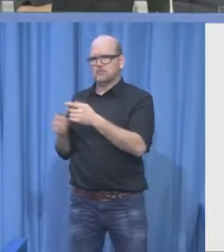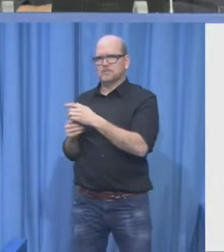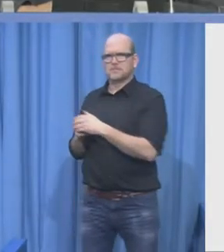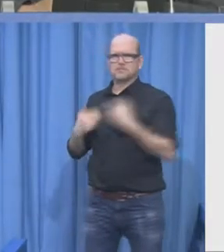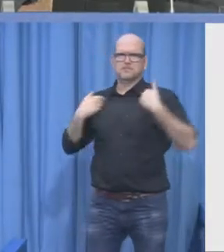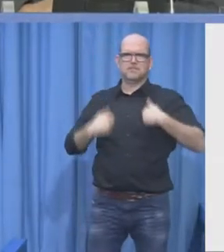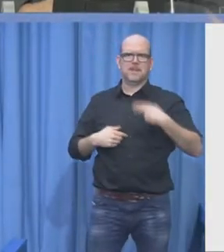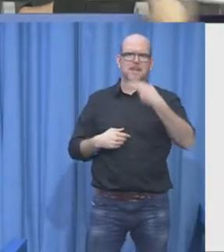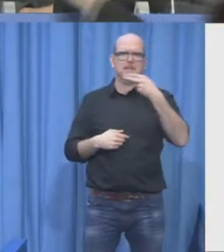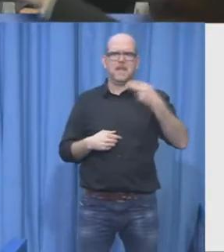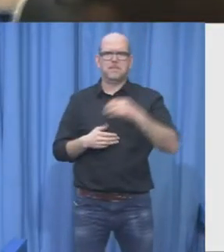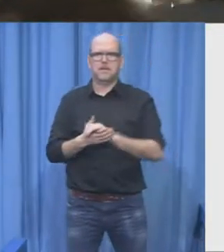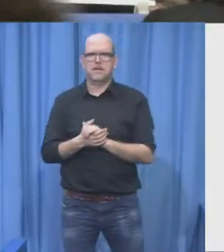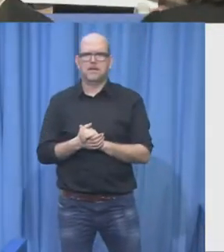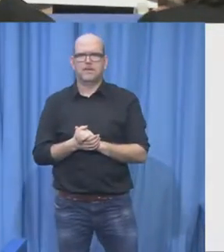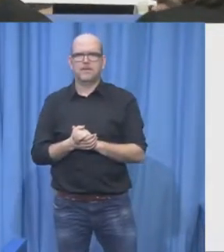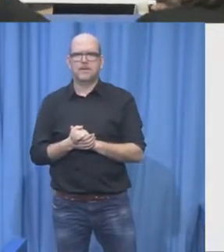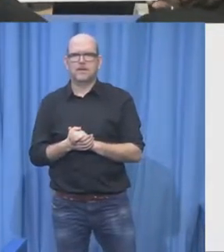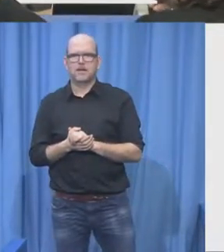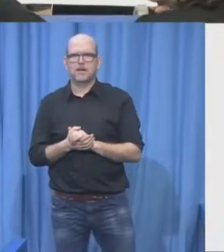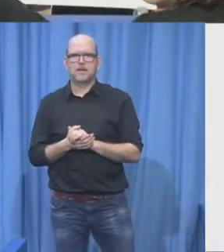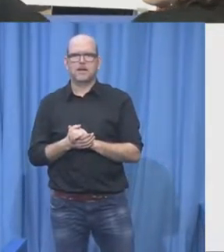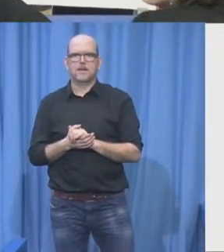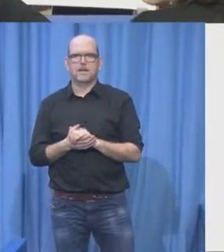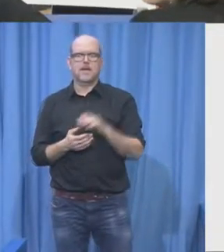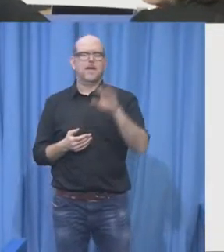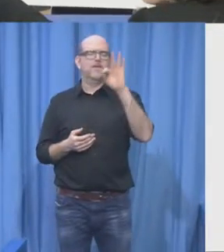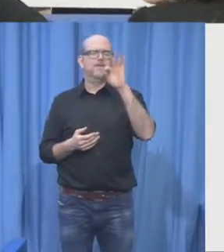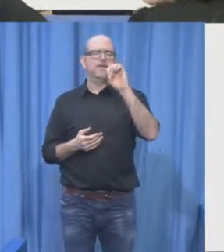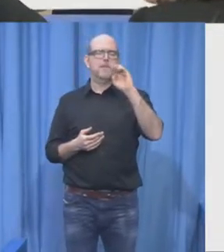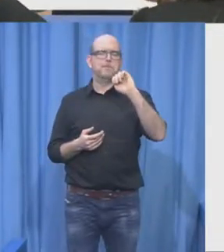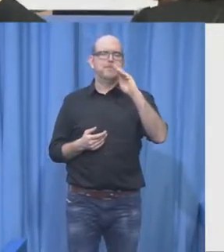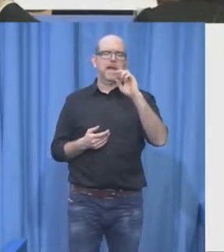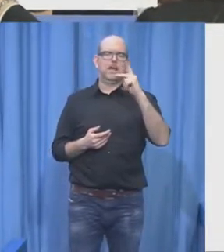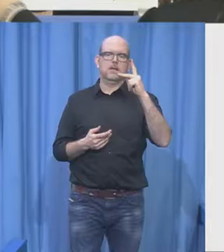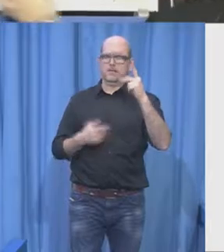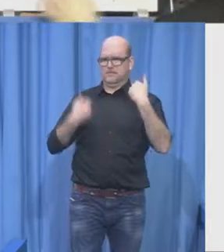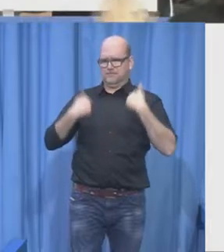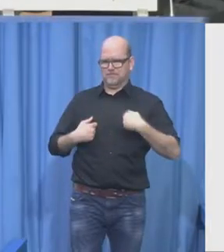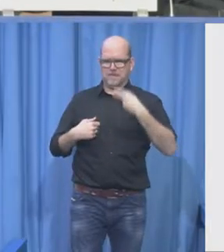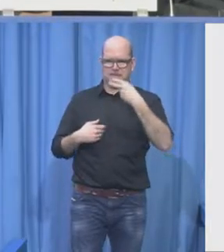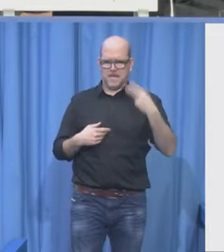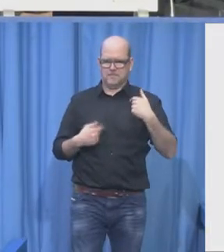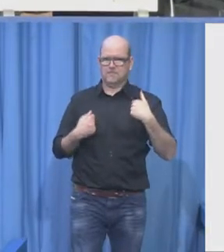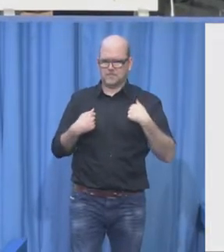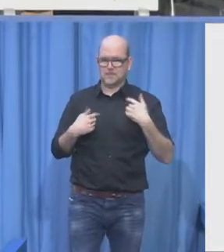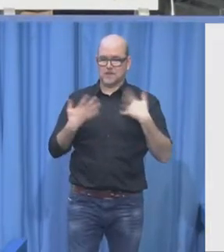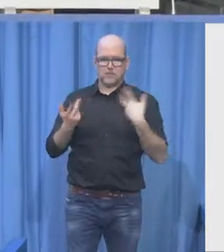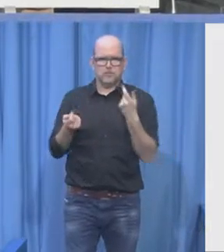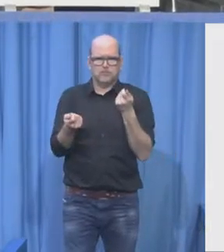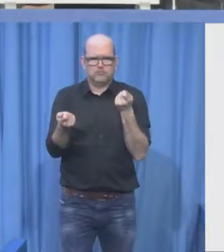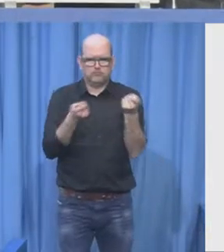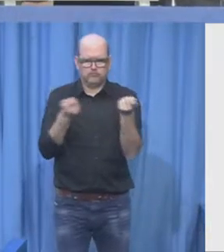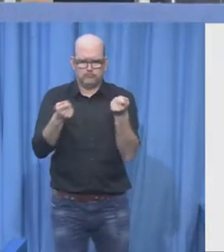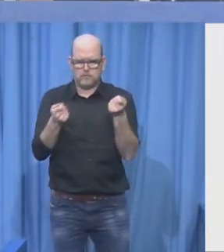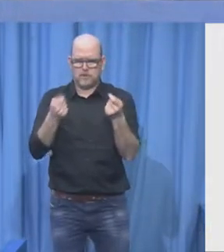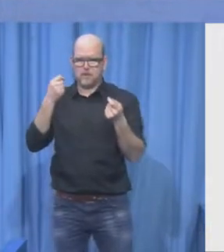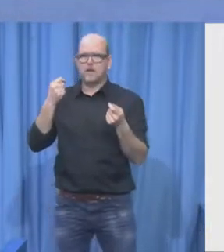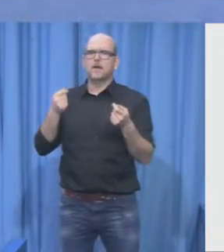Zero Project and very happy to chair this session. The topic is